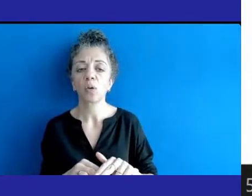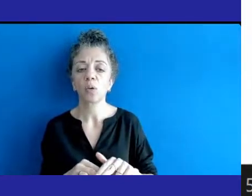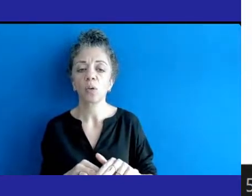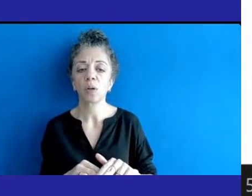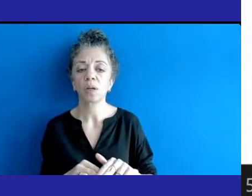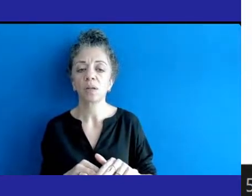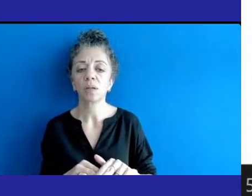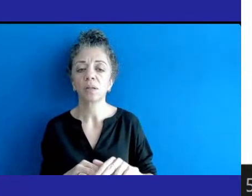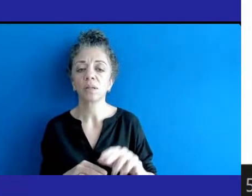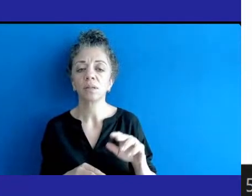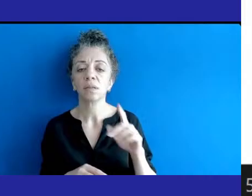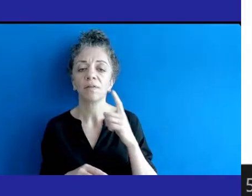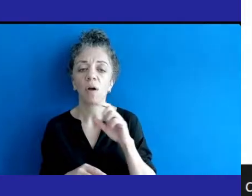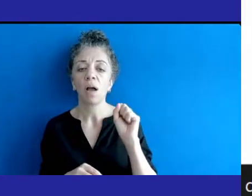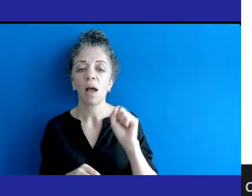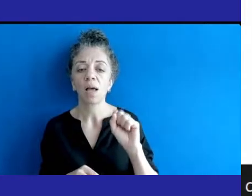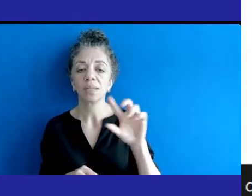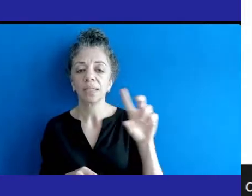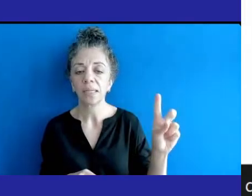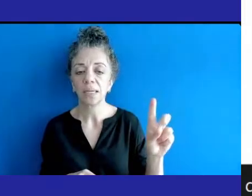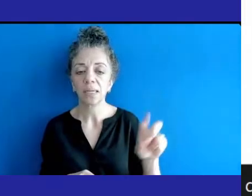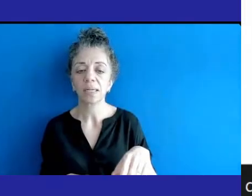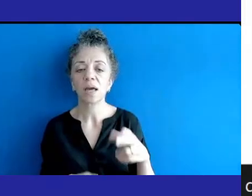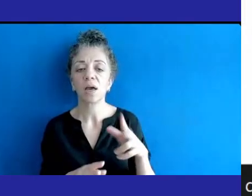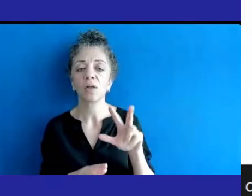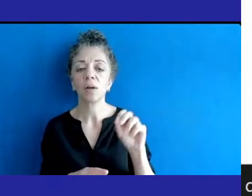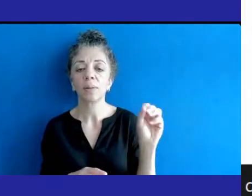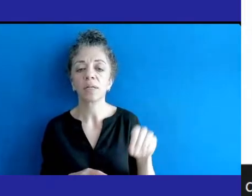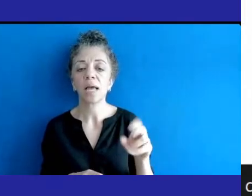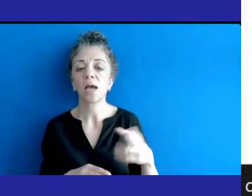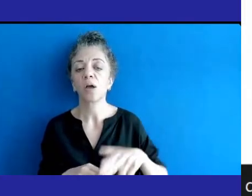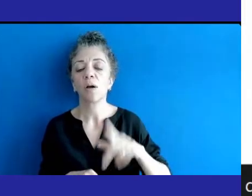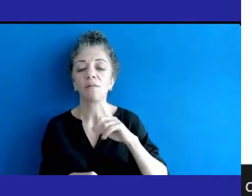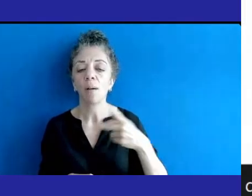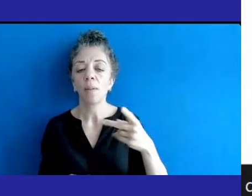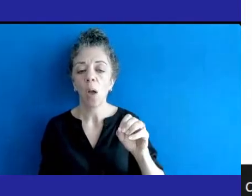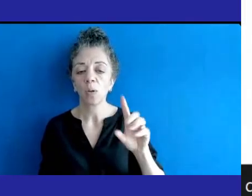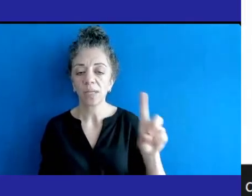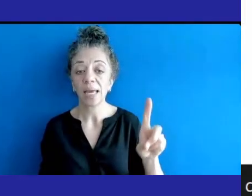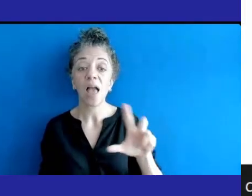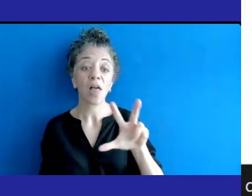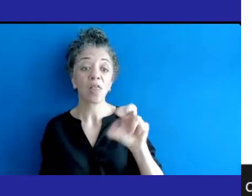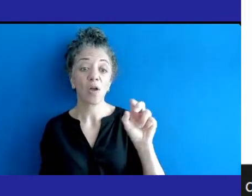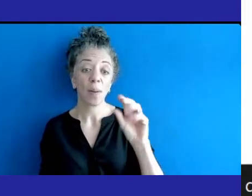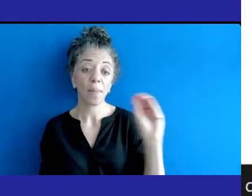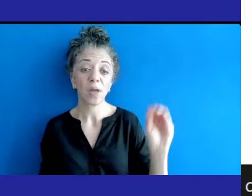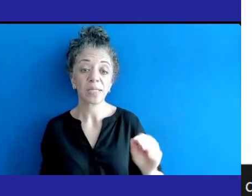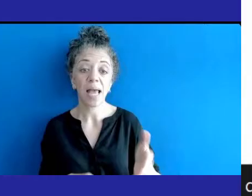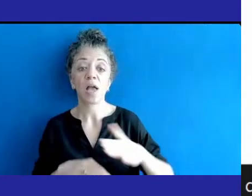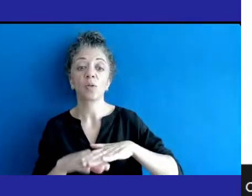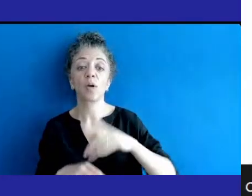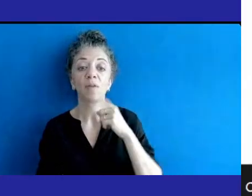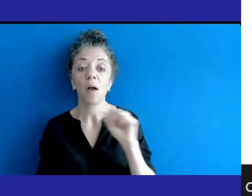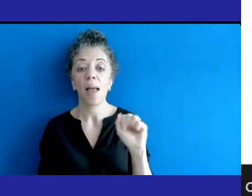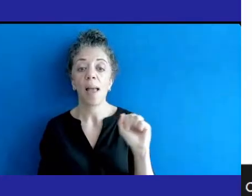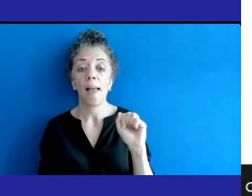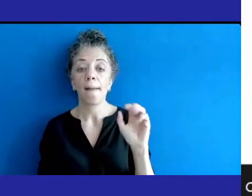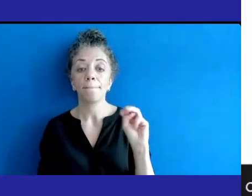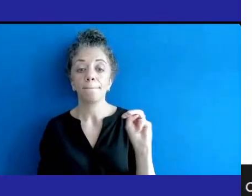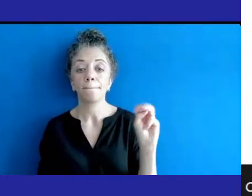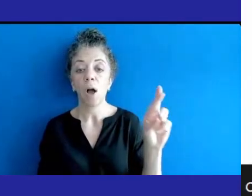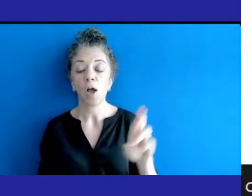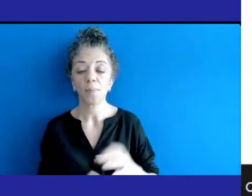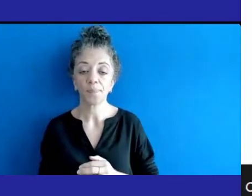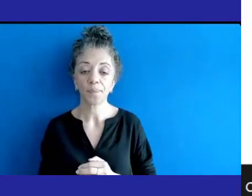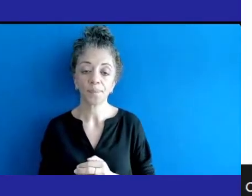use of controller medications for asthma, again, emphasizing the holistic approach to people living in the health and recovery plan.